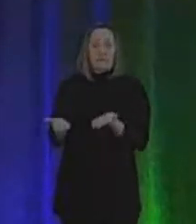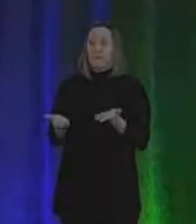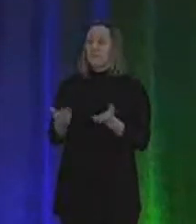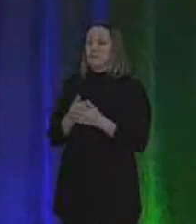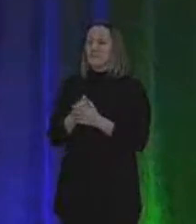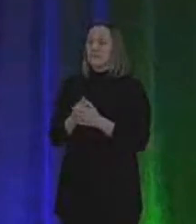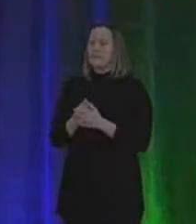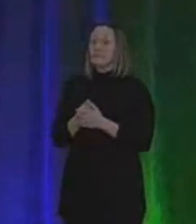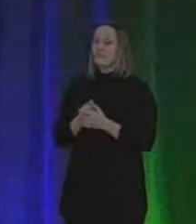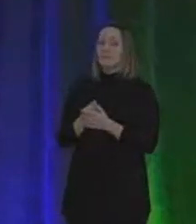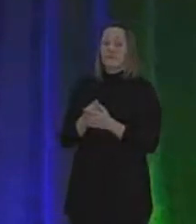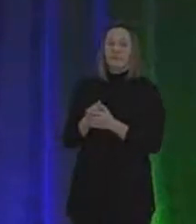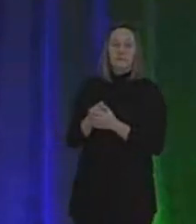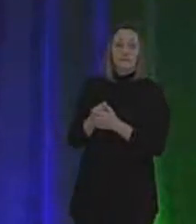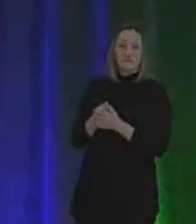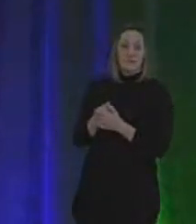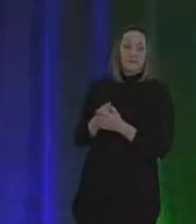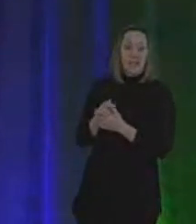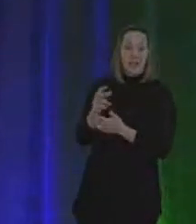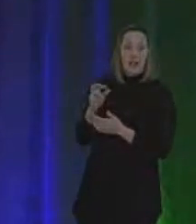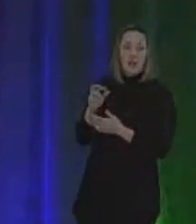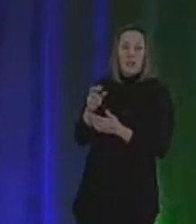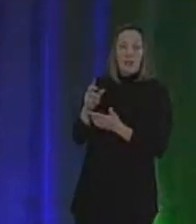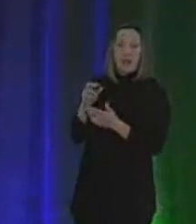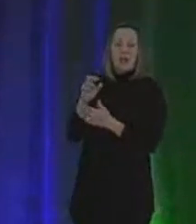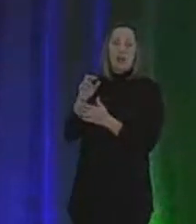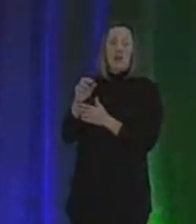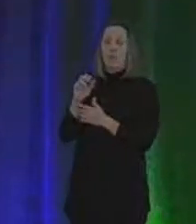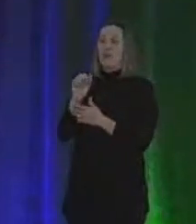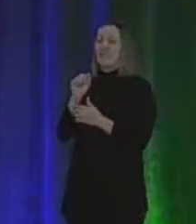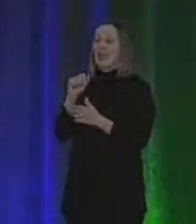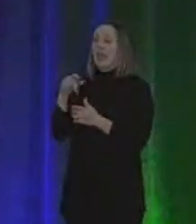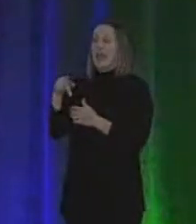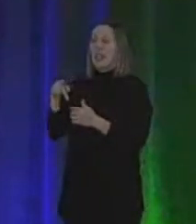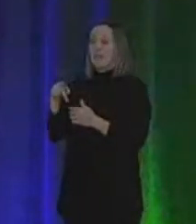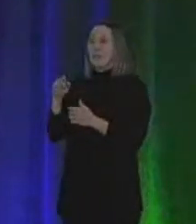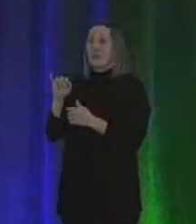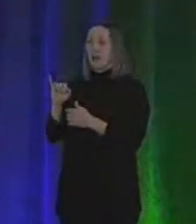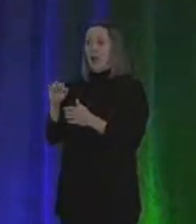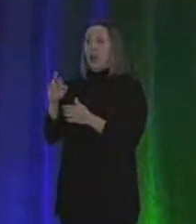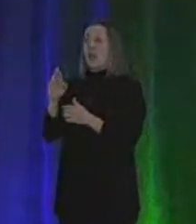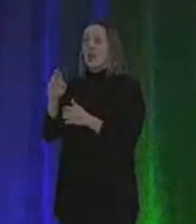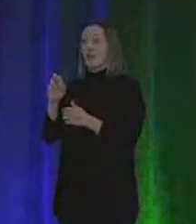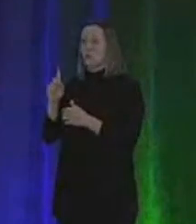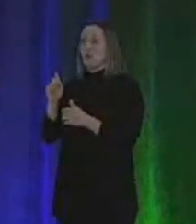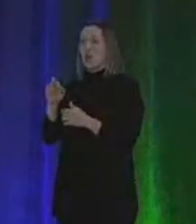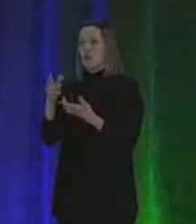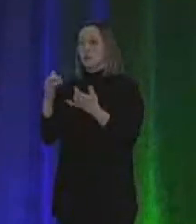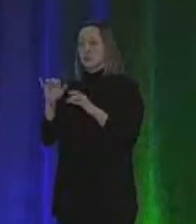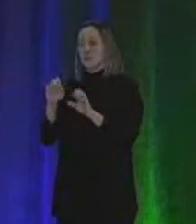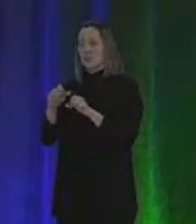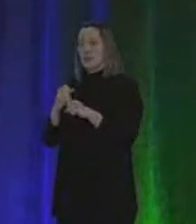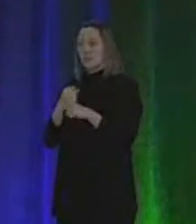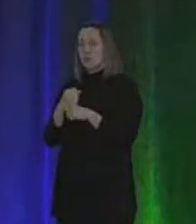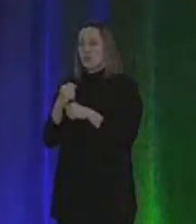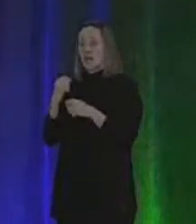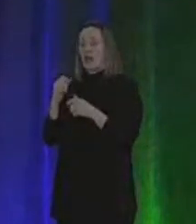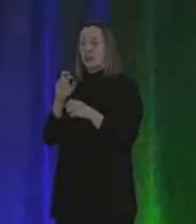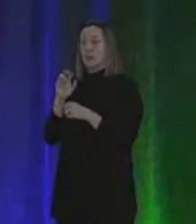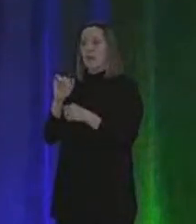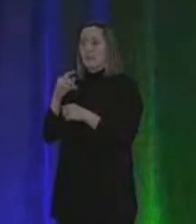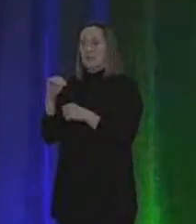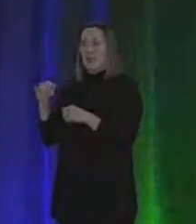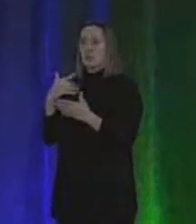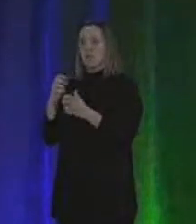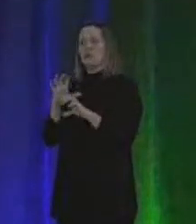we also have route handlers in the app router, which is our version of API routes, where you can still create your APIs, and you still might want to do that for